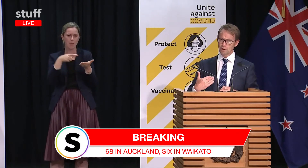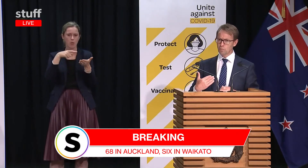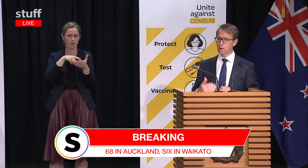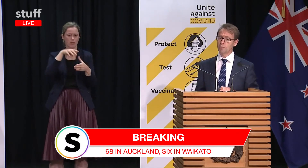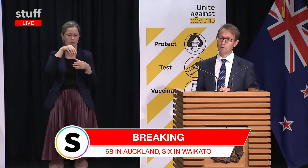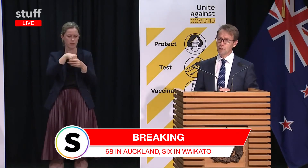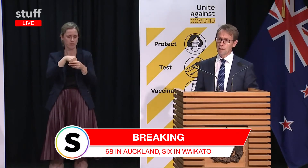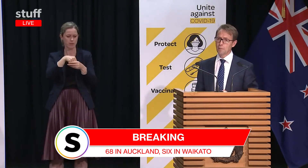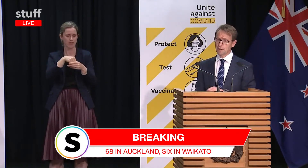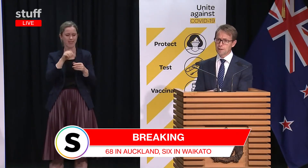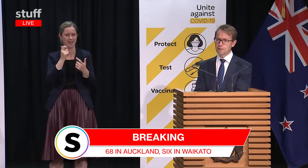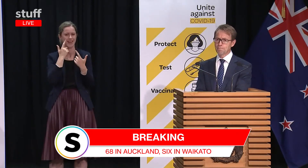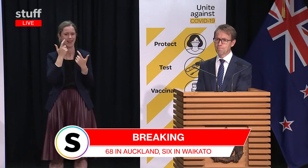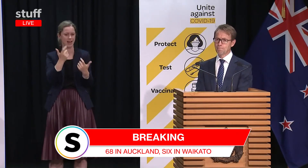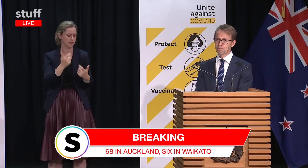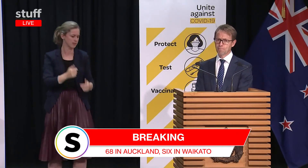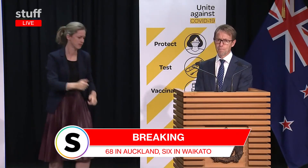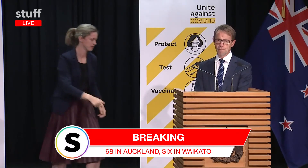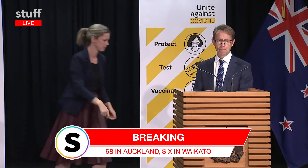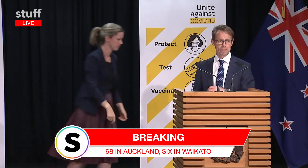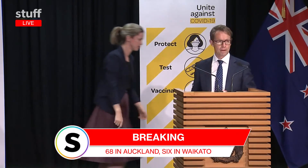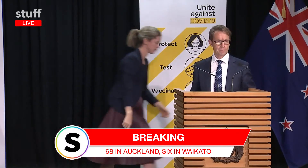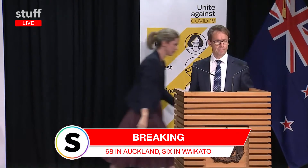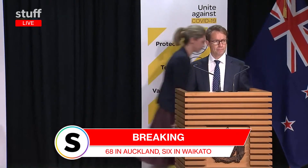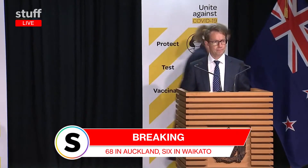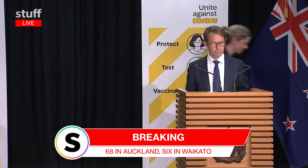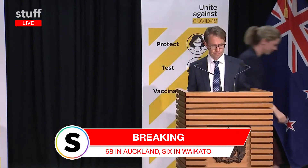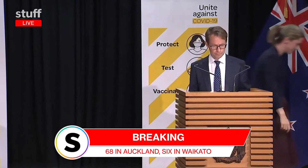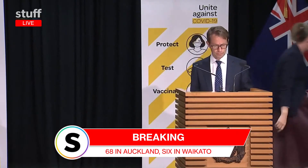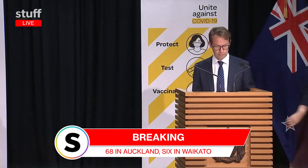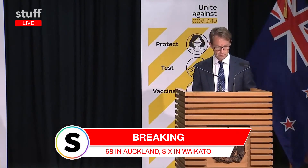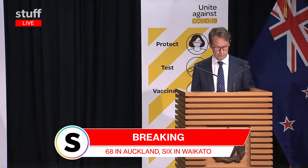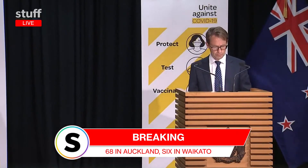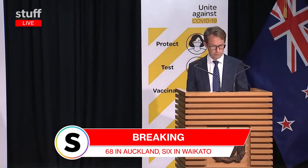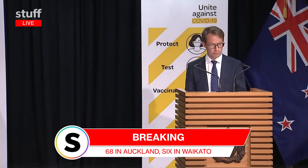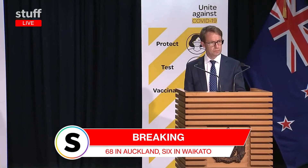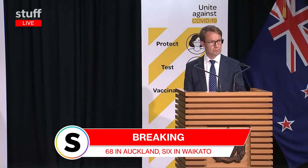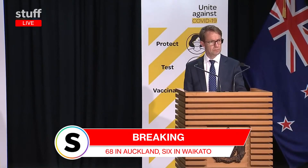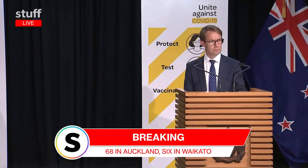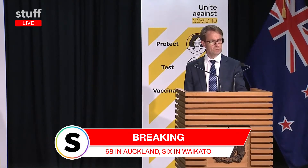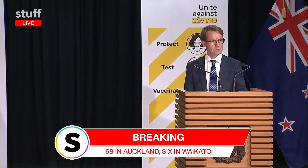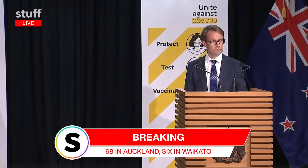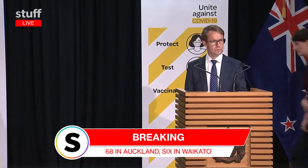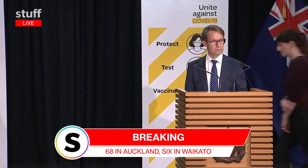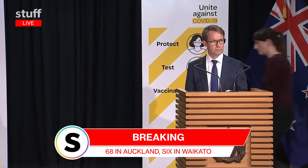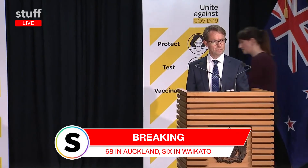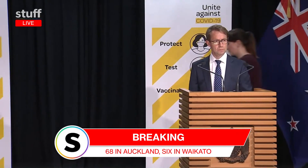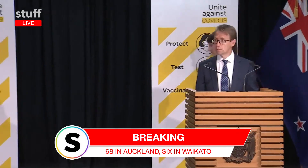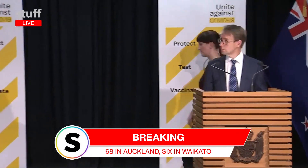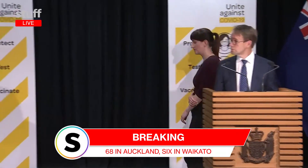role in determining what level of care they might need. Are you expecting more cases to come out of Northland?